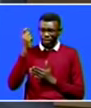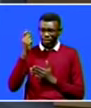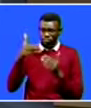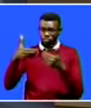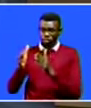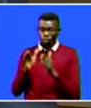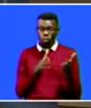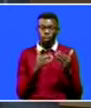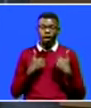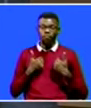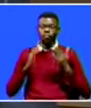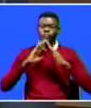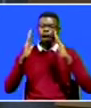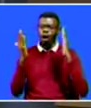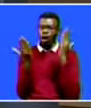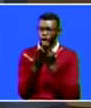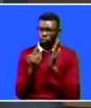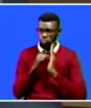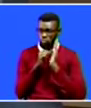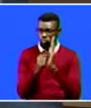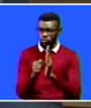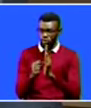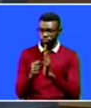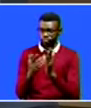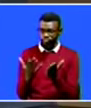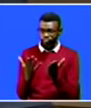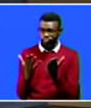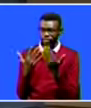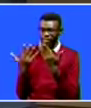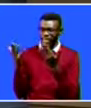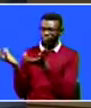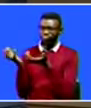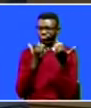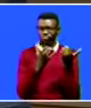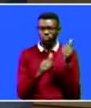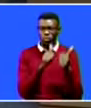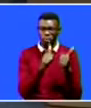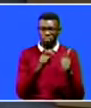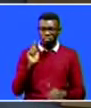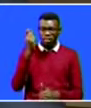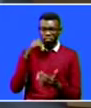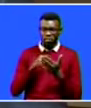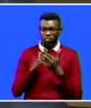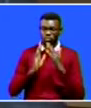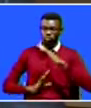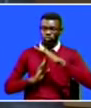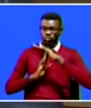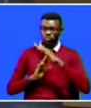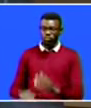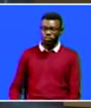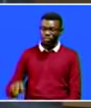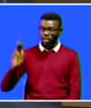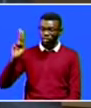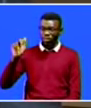platform on the global stage to showcase some of the key export products. Kenya is among the top nations that the United Arab Emirates trades